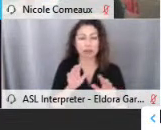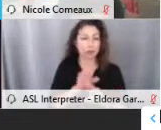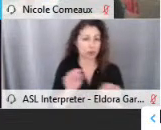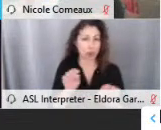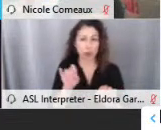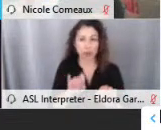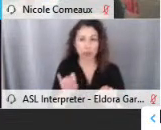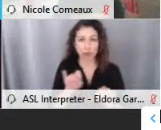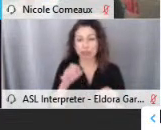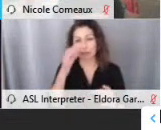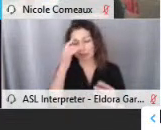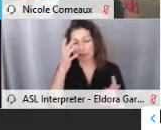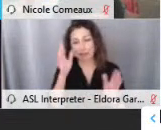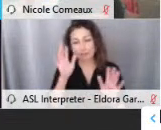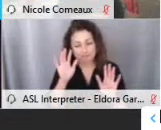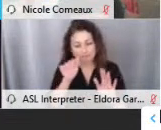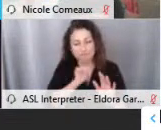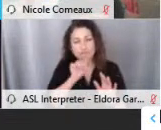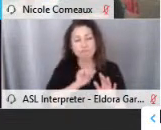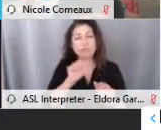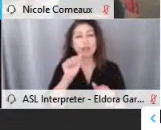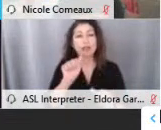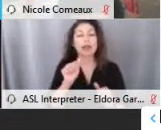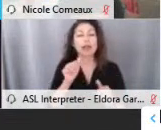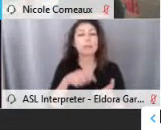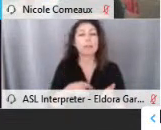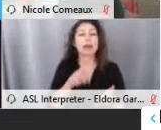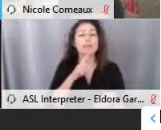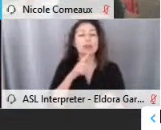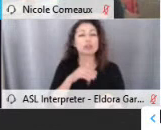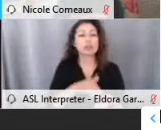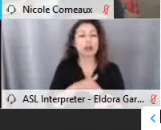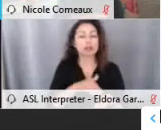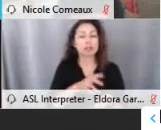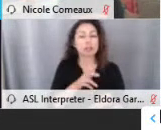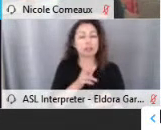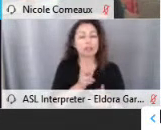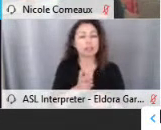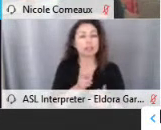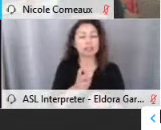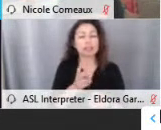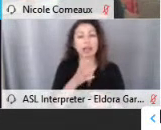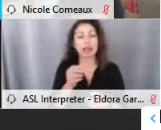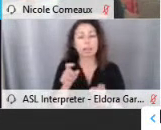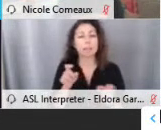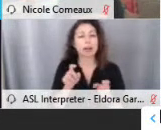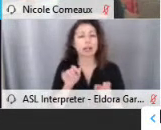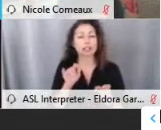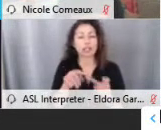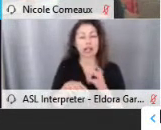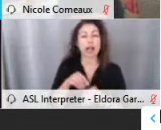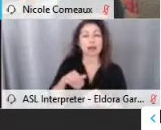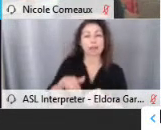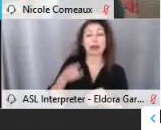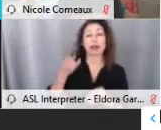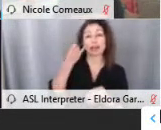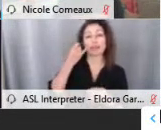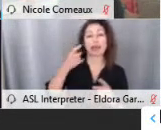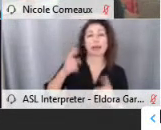uninsured, thinking that they can pay for the doctor's visits and medications out of pocket if they happen to come up.